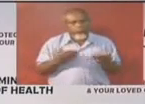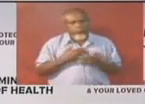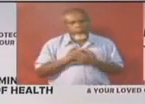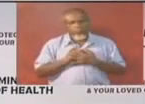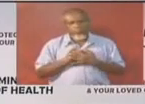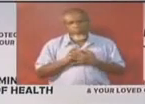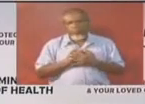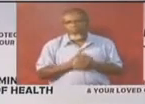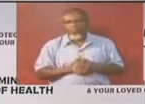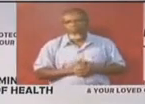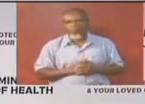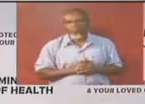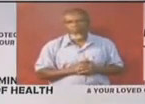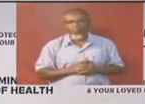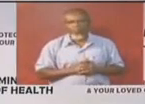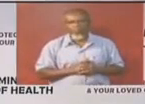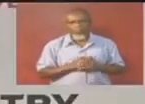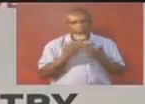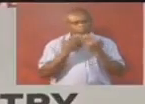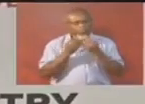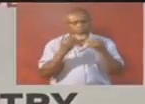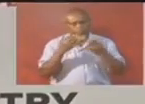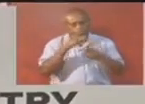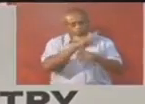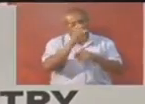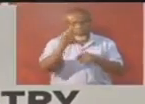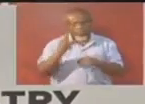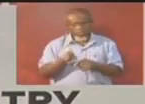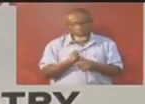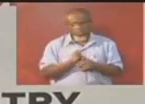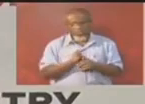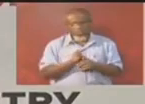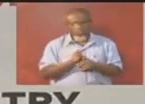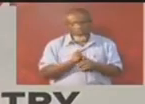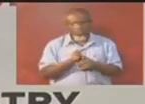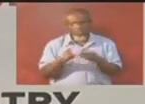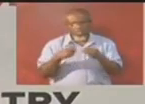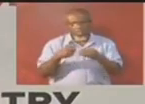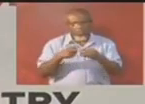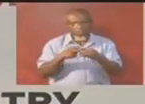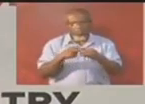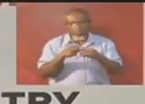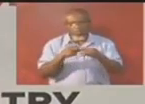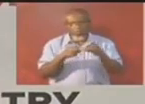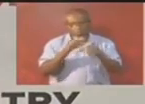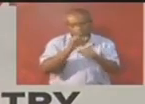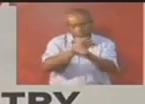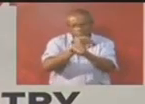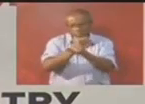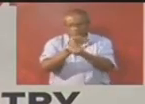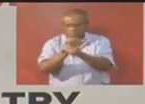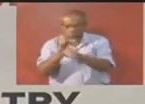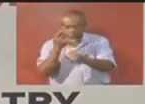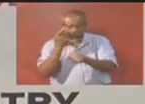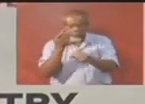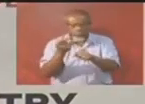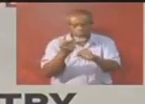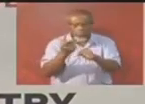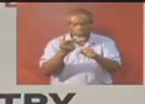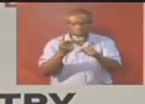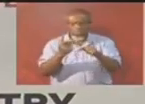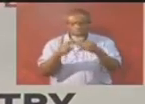Thank you very much, Prior, for your question regarding some operational concerns regarding the vaccination.